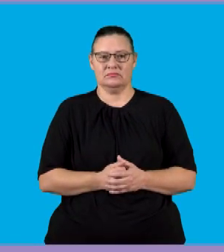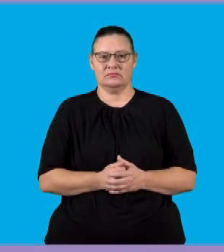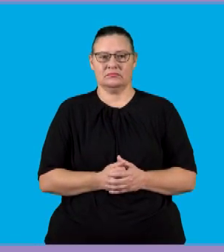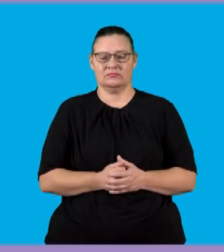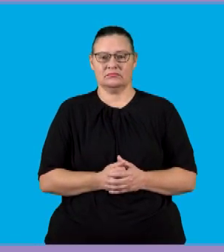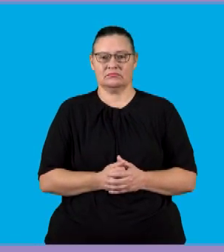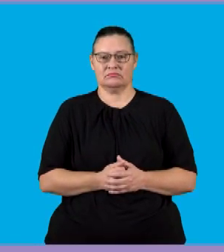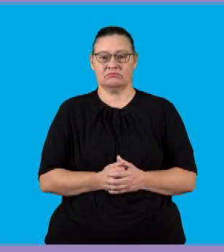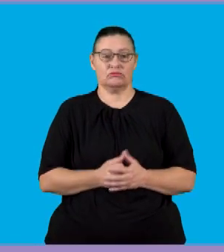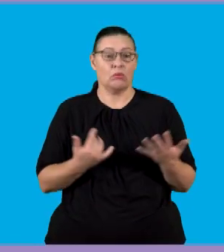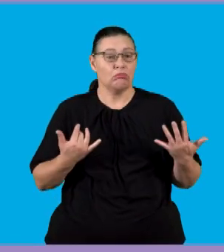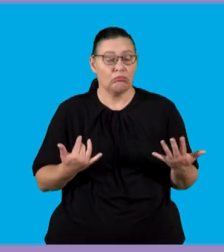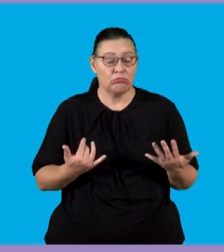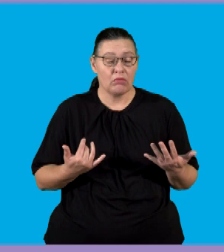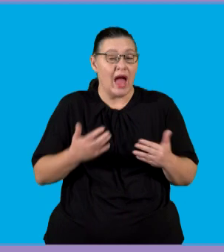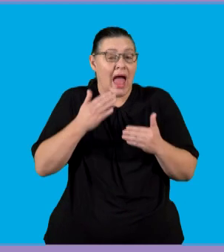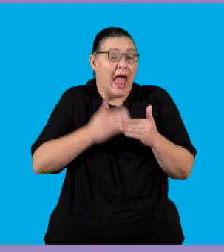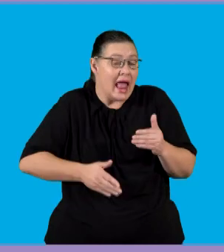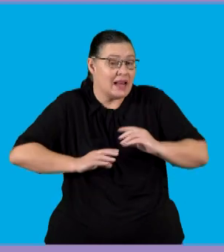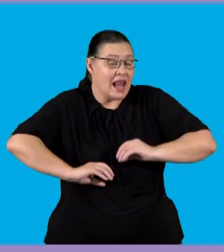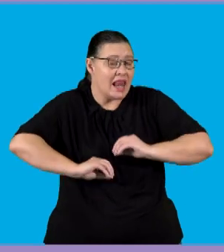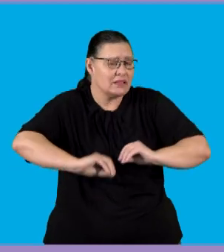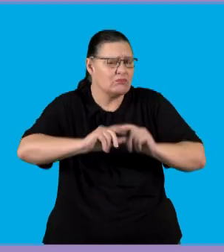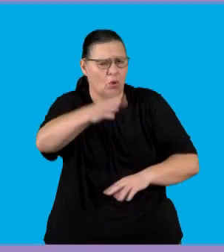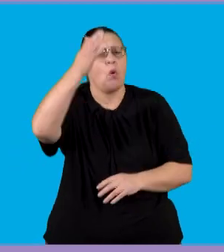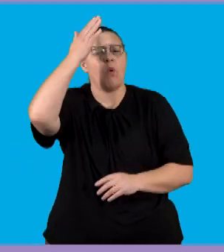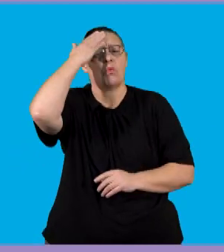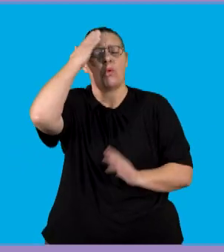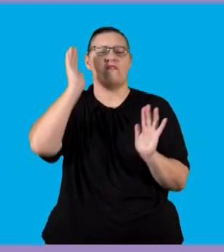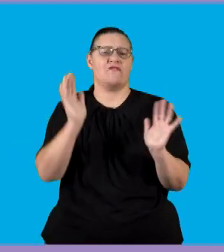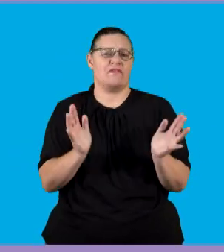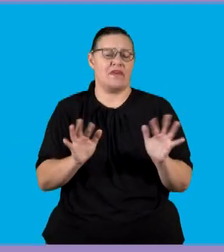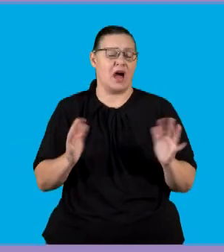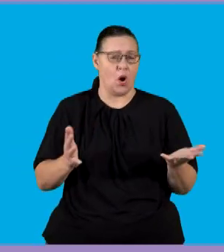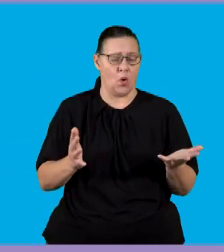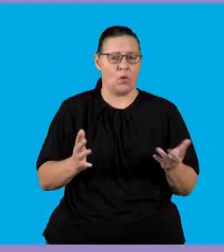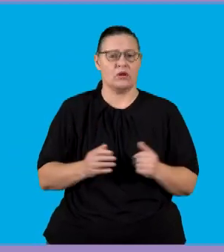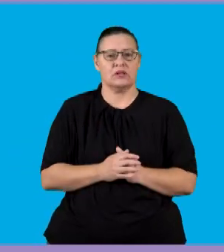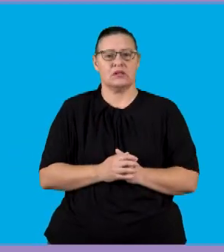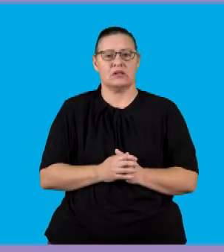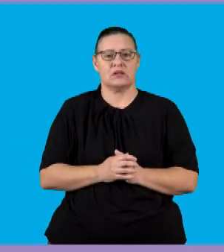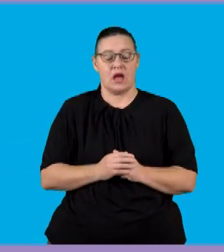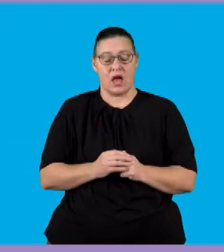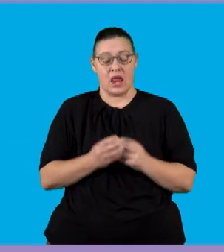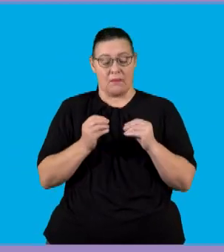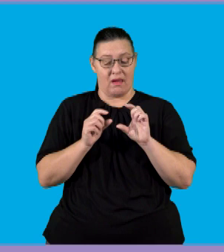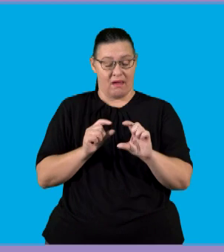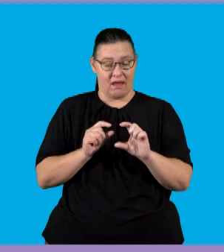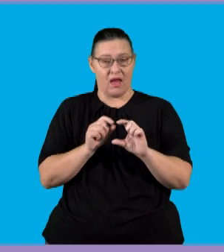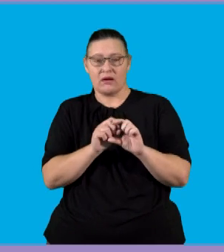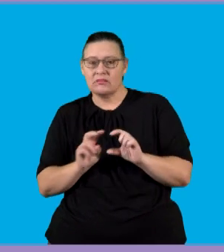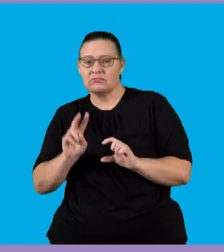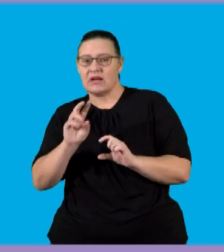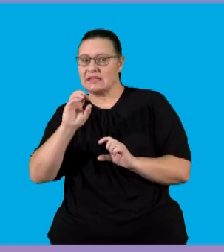So we are going to, by the end of this lesson, know how to calculate powers that are raised to an exponent